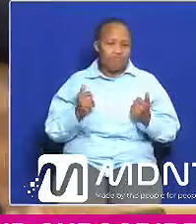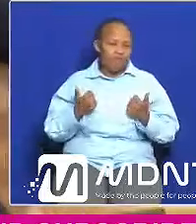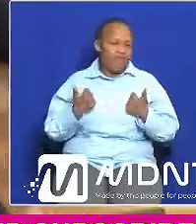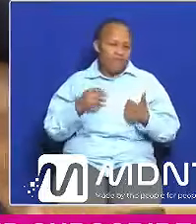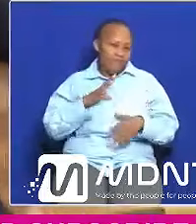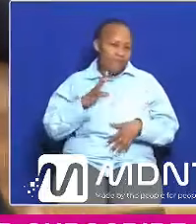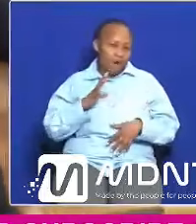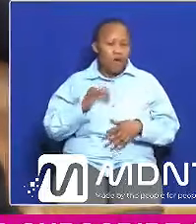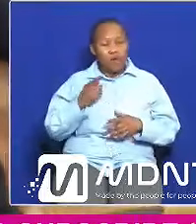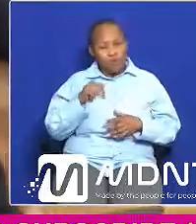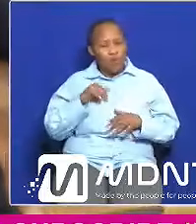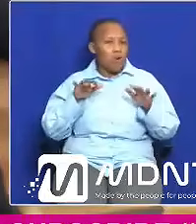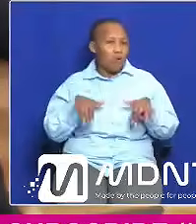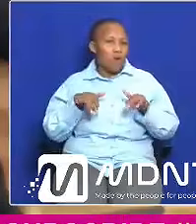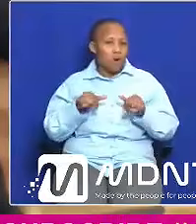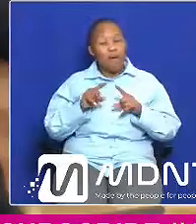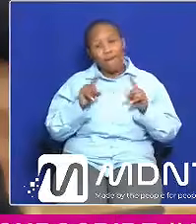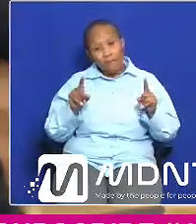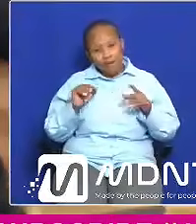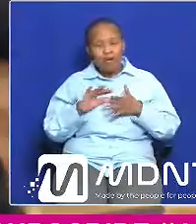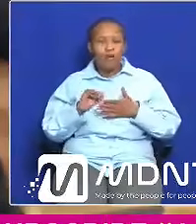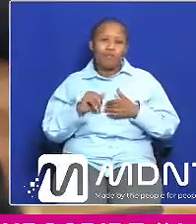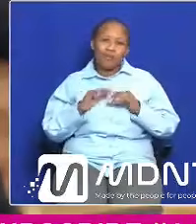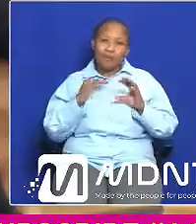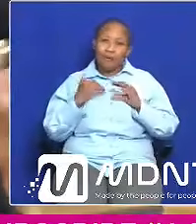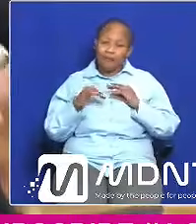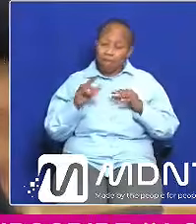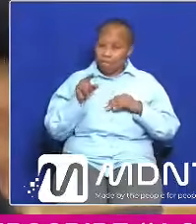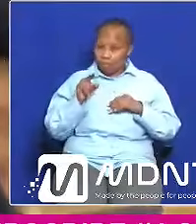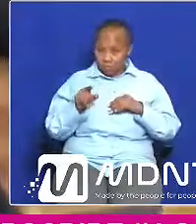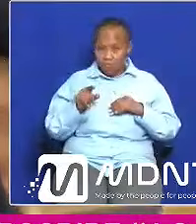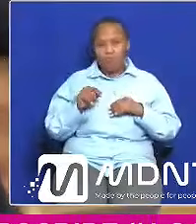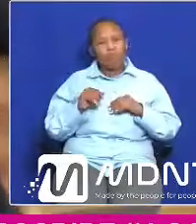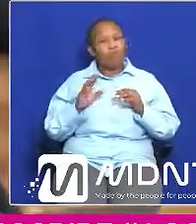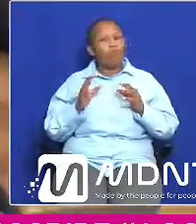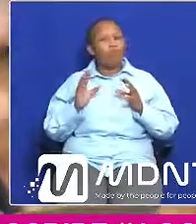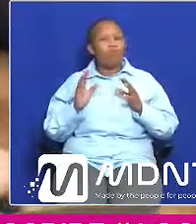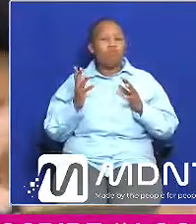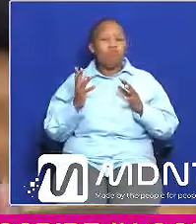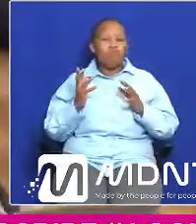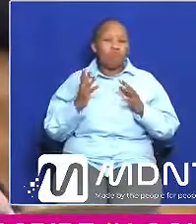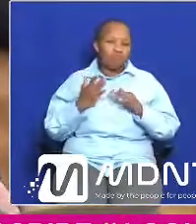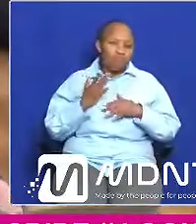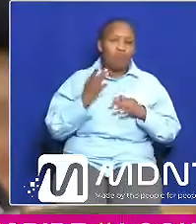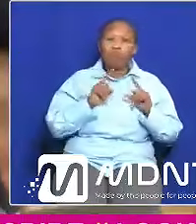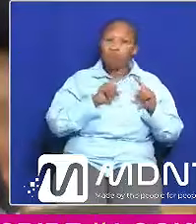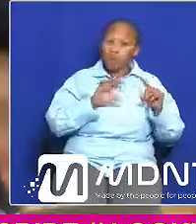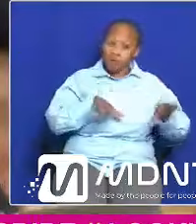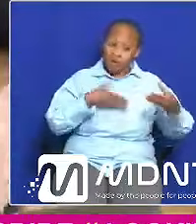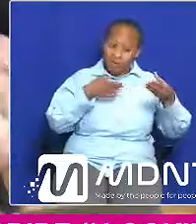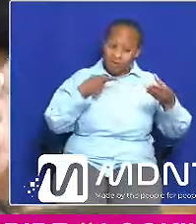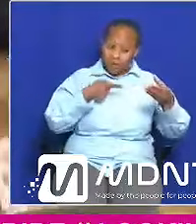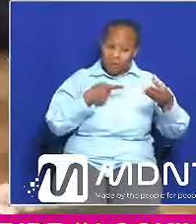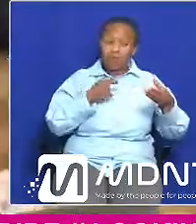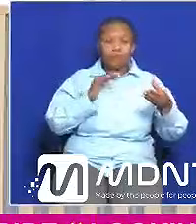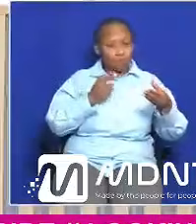the electronic part, but I know the documents that I do have with cross references is apparently according to what we're